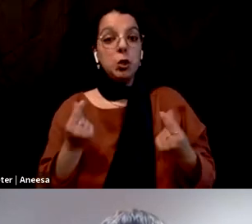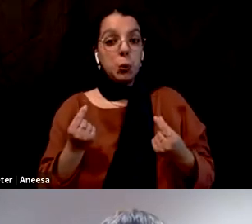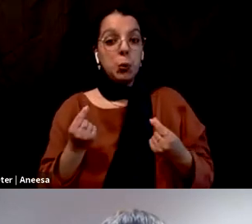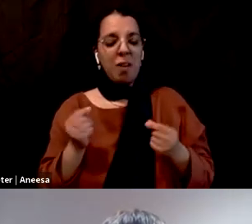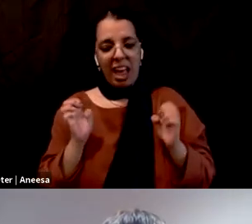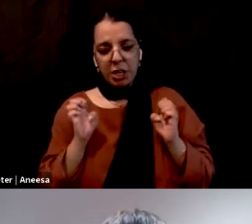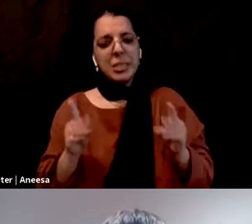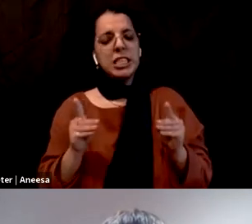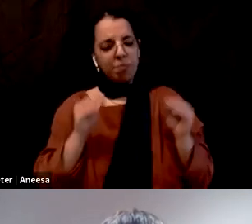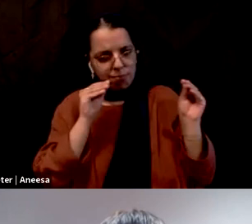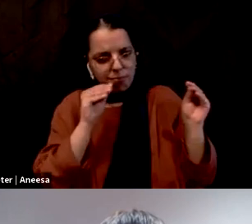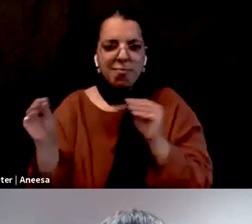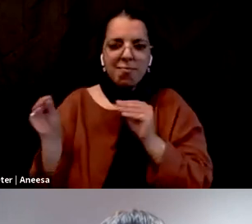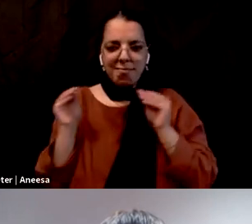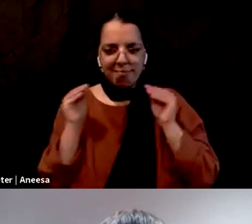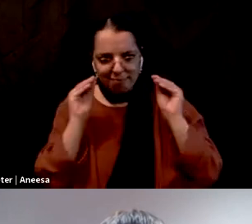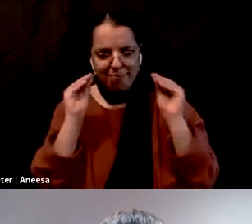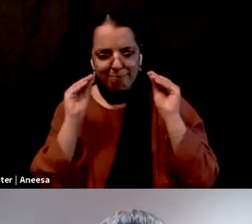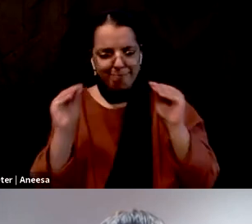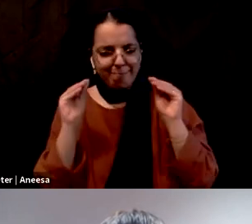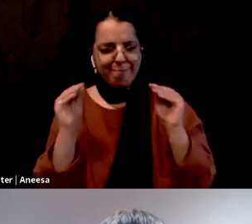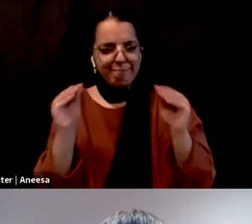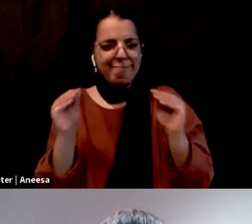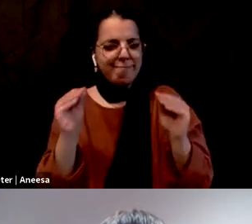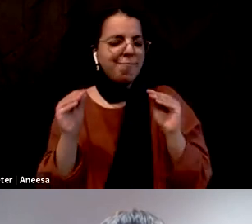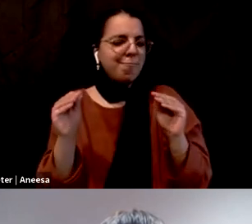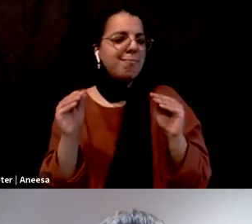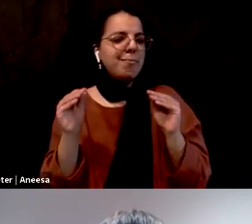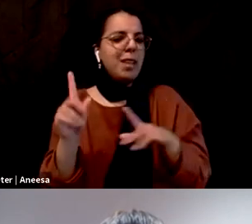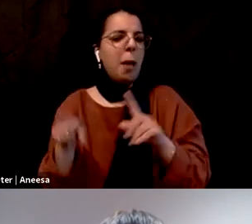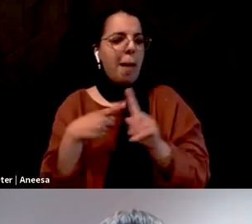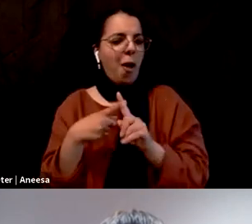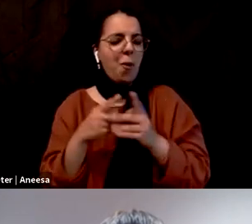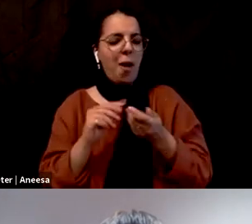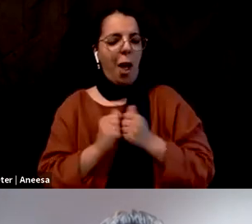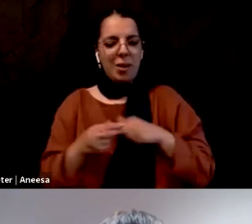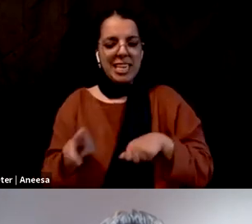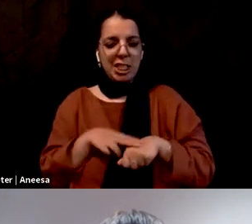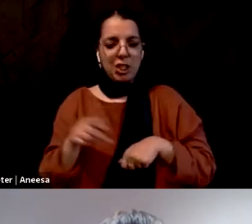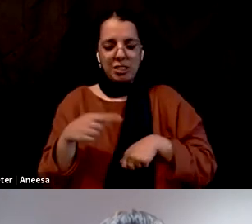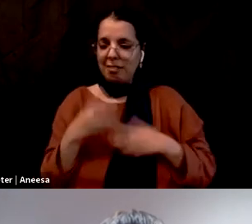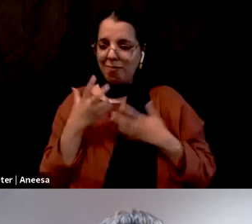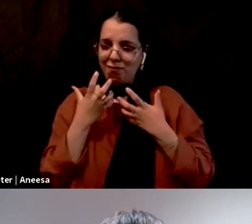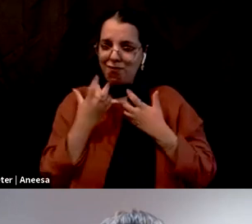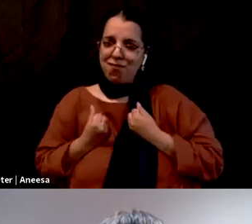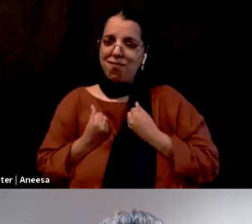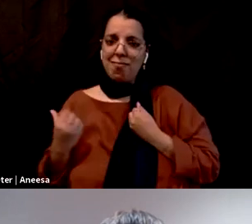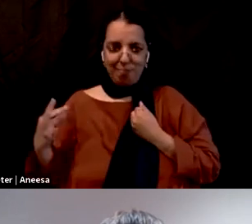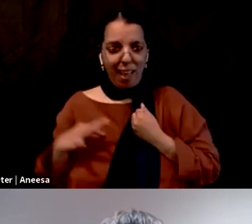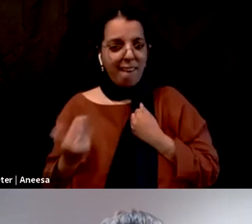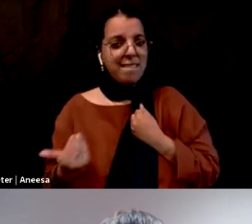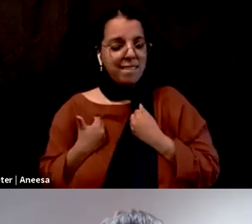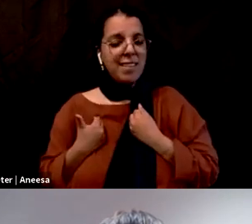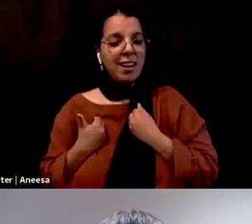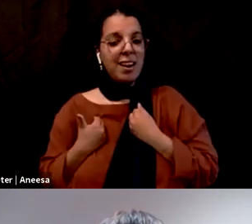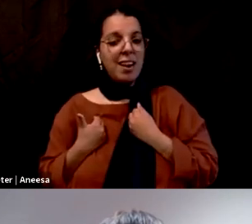the same educational sort of lessons about the value of this area that our